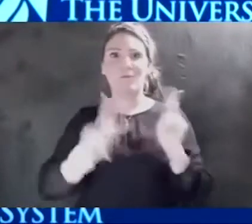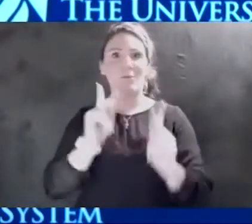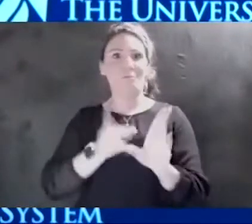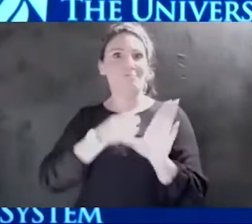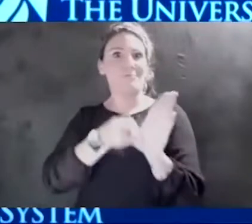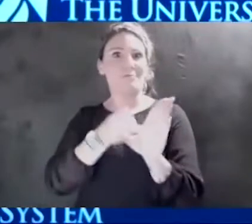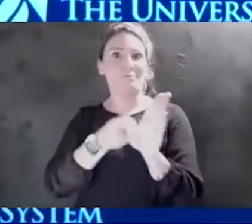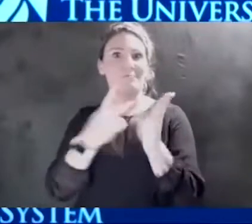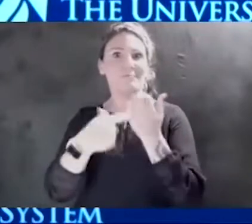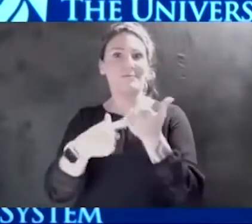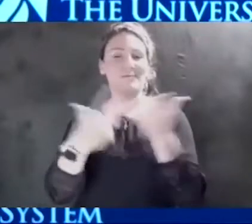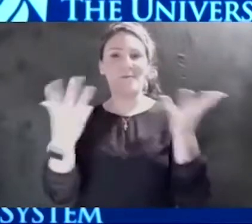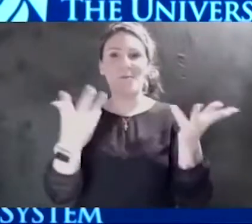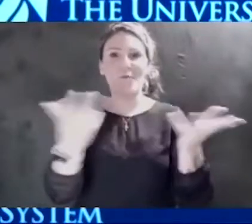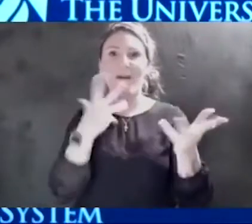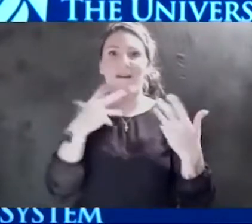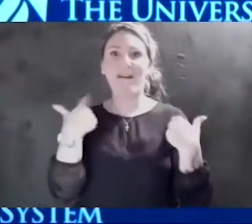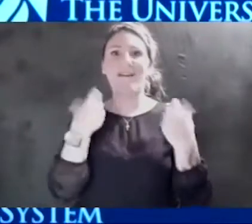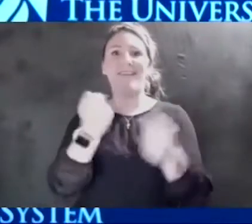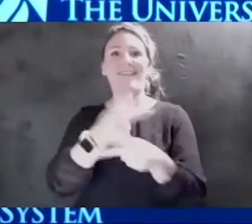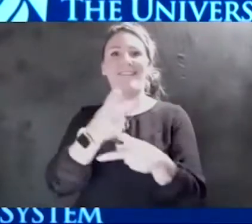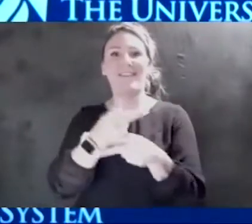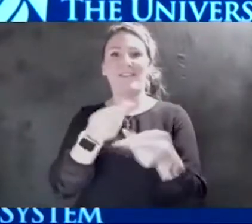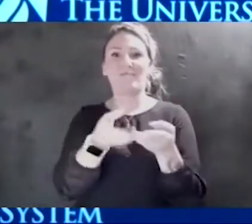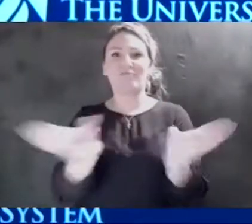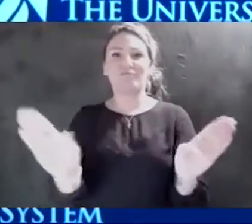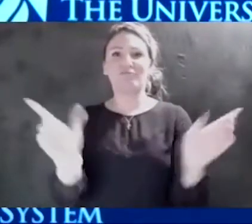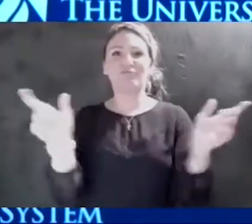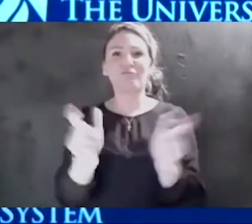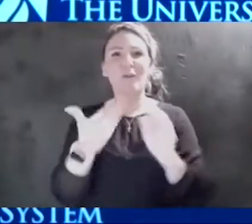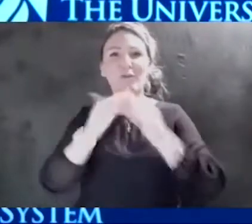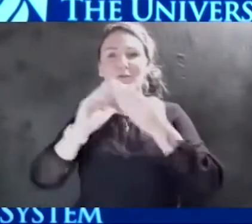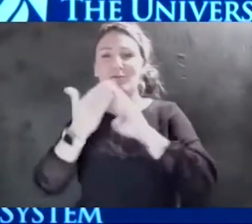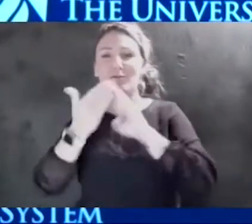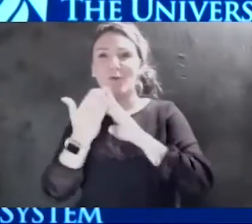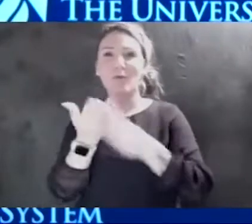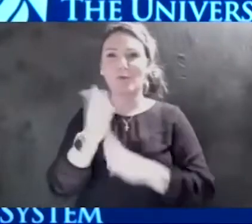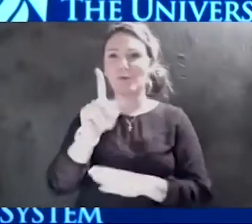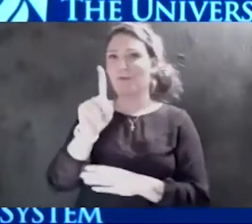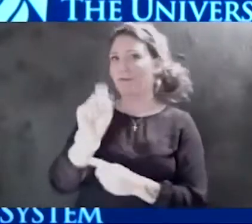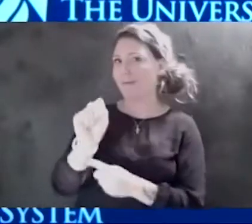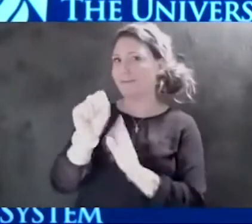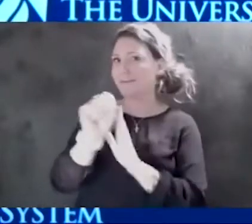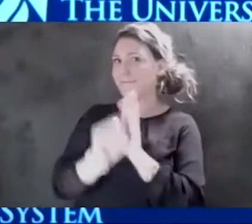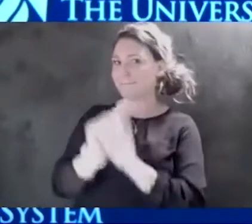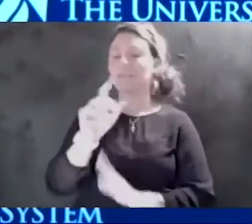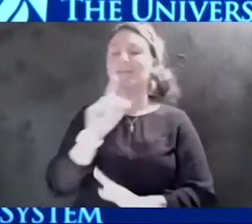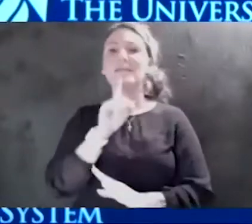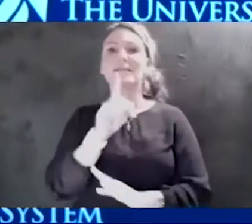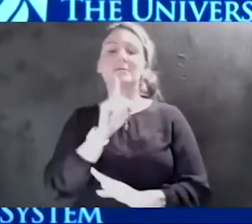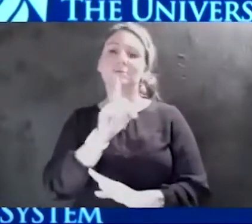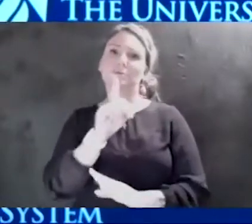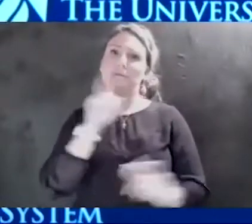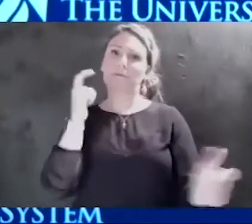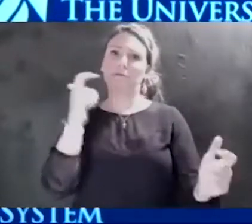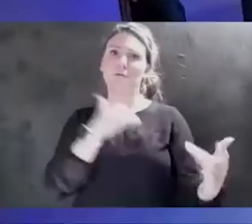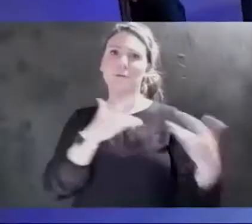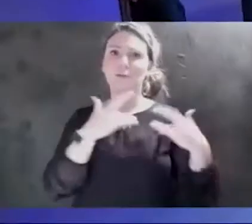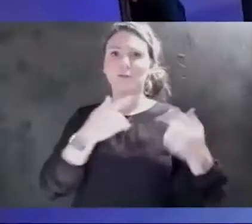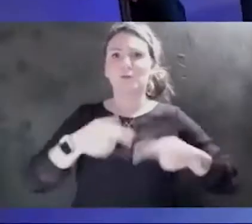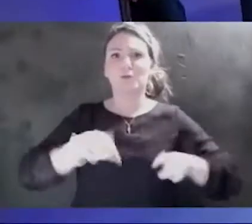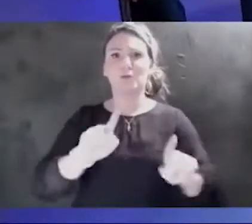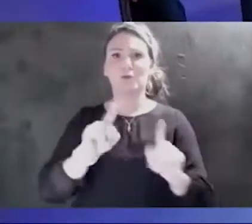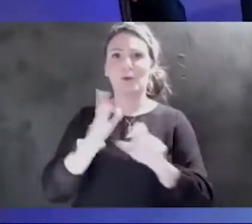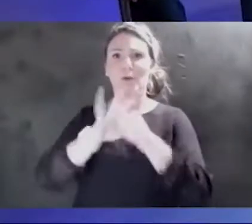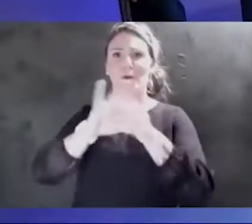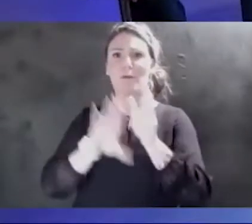small communities across Kansas, which is a big concern during this COVID surge. In studio with me is Dr. Michael Kennedy,